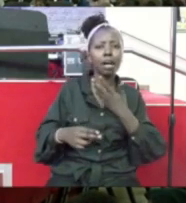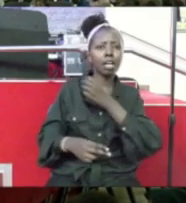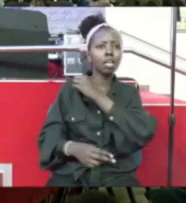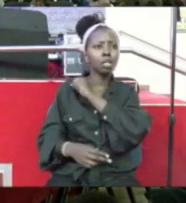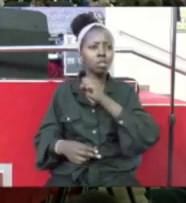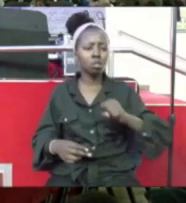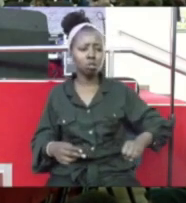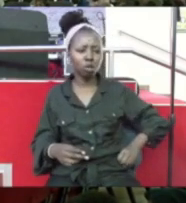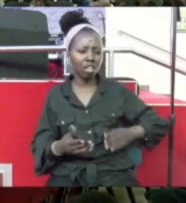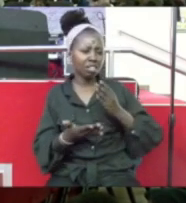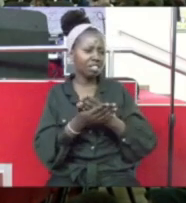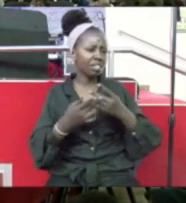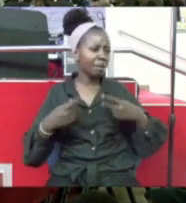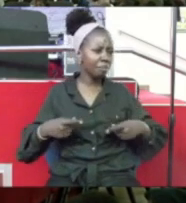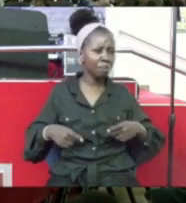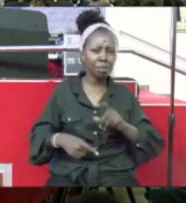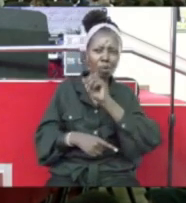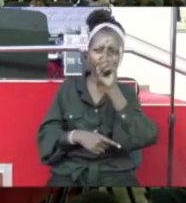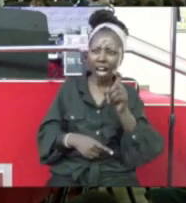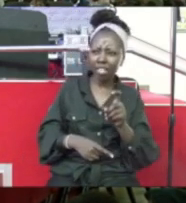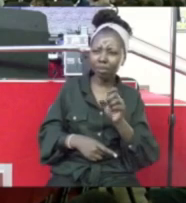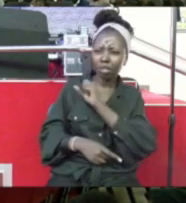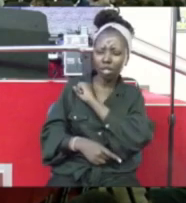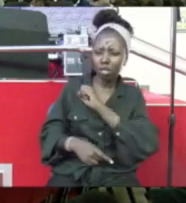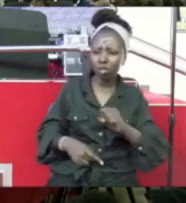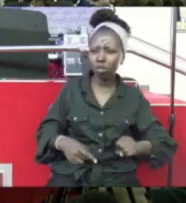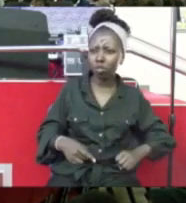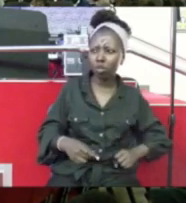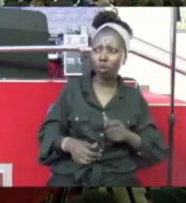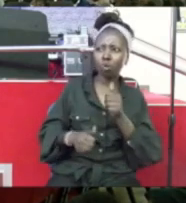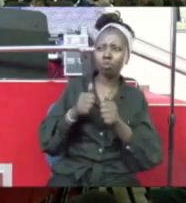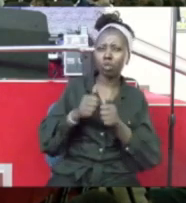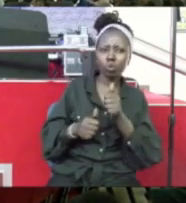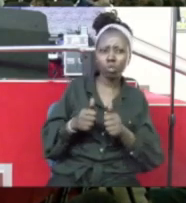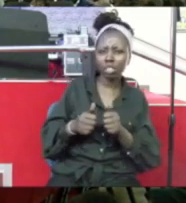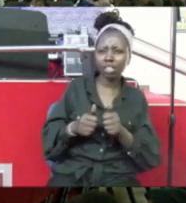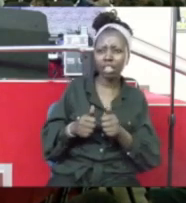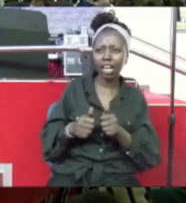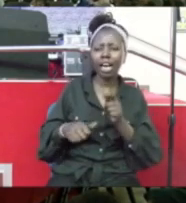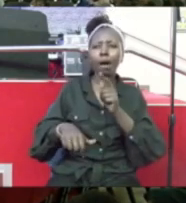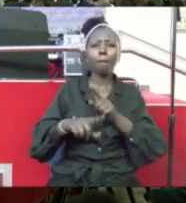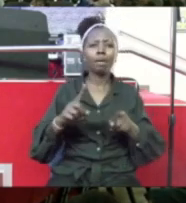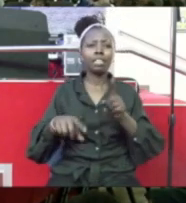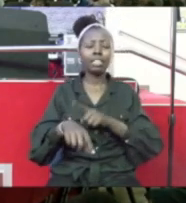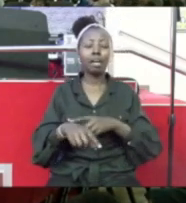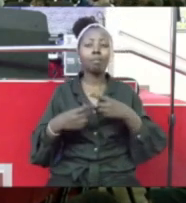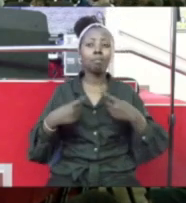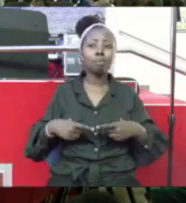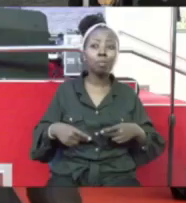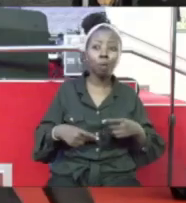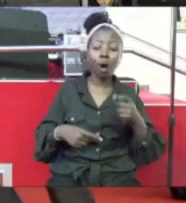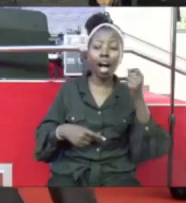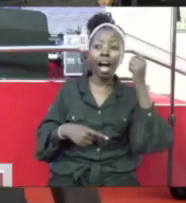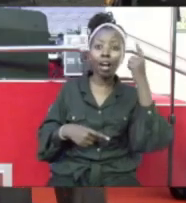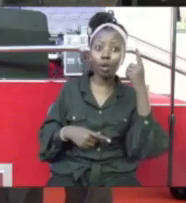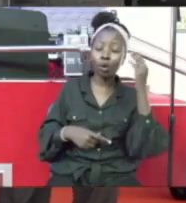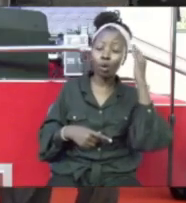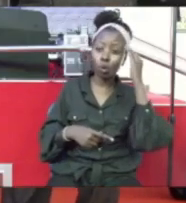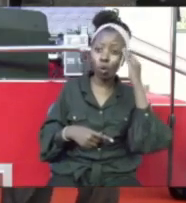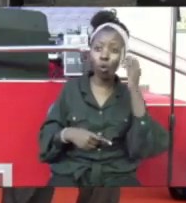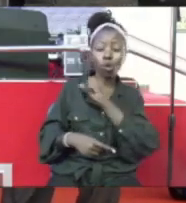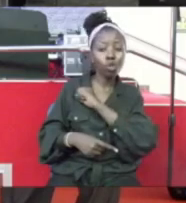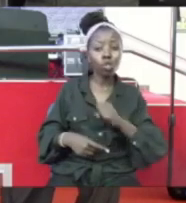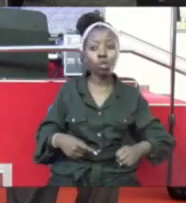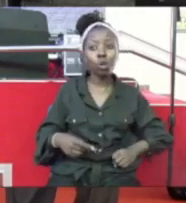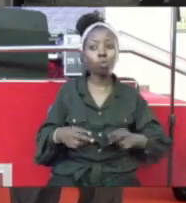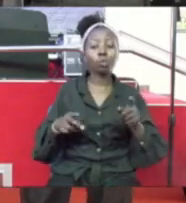And some of the people when they ask who is the Solo and I tell them some of them are usually so excited and I'm able to pass. Watu wengi ni kuambia kwamba Solo ni nani